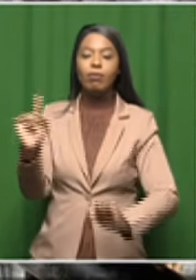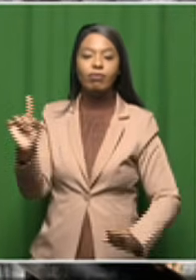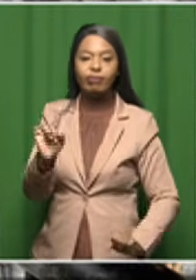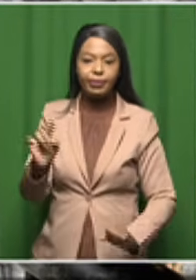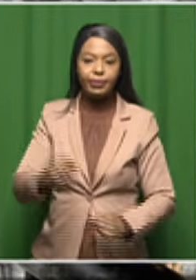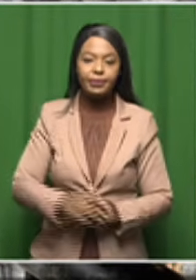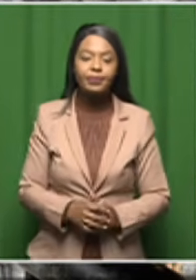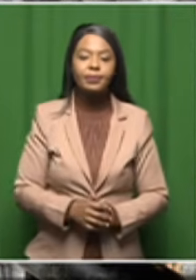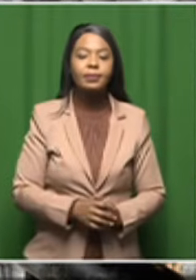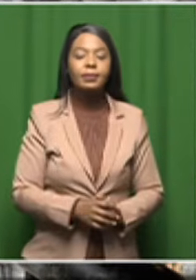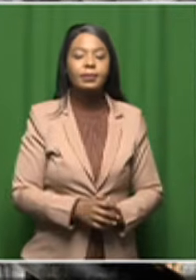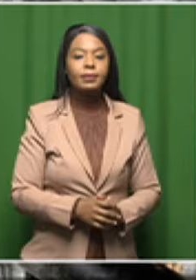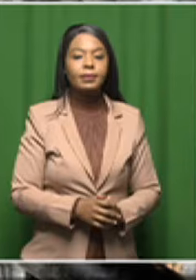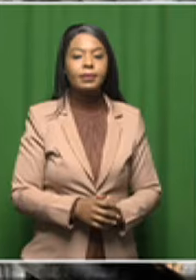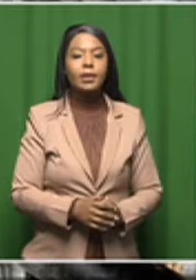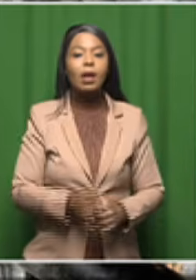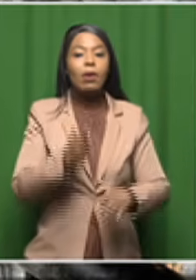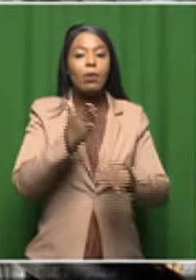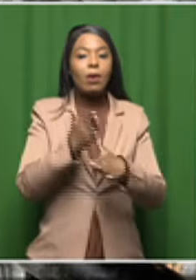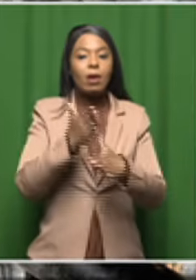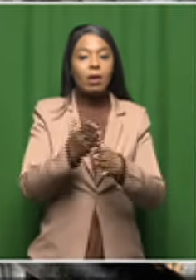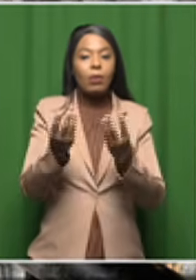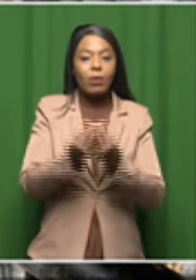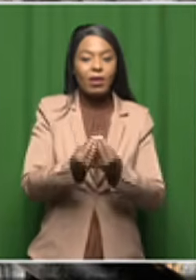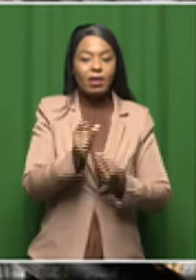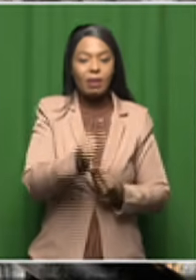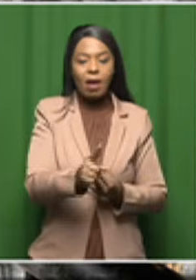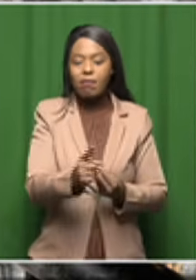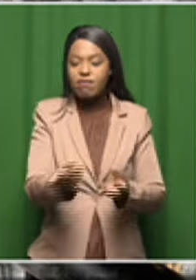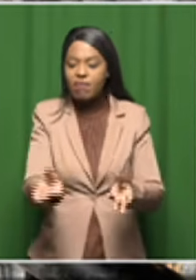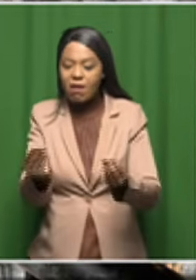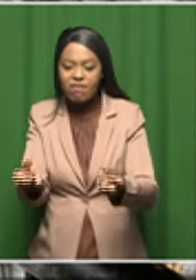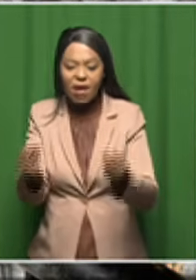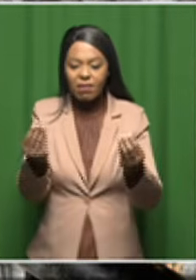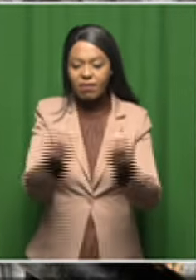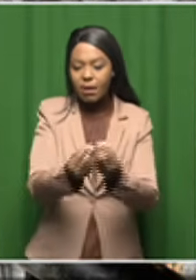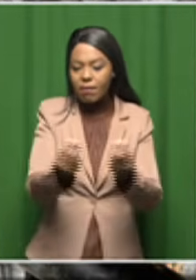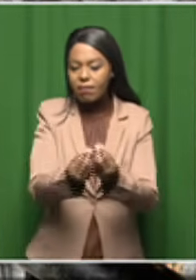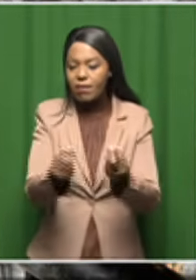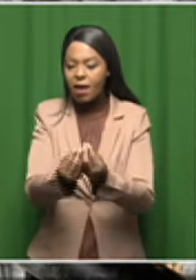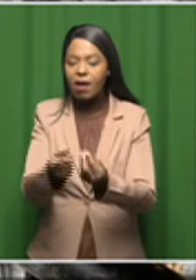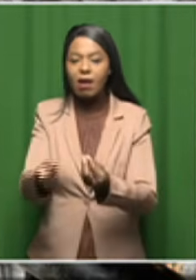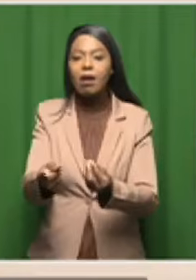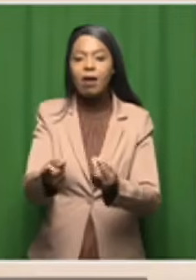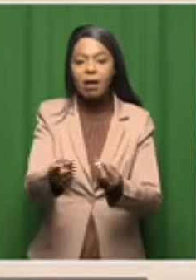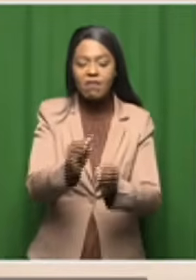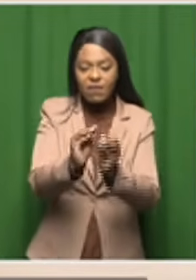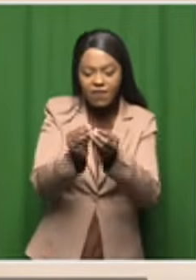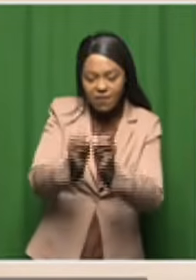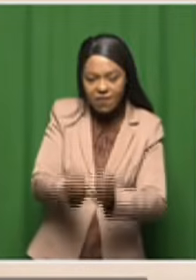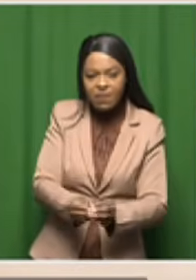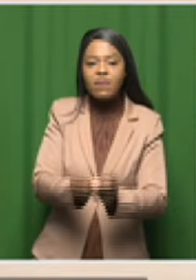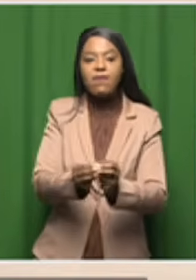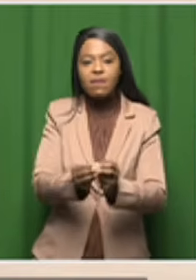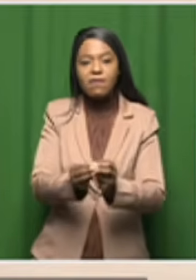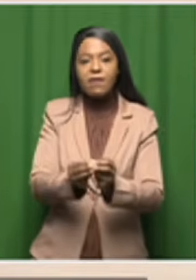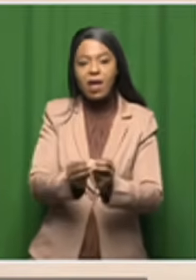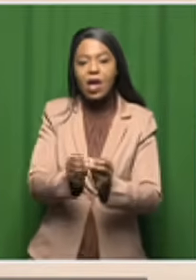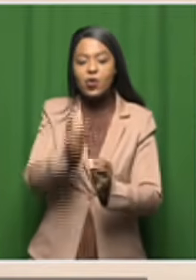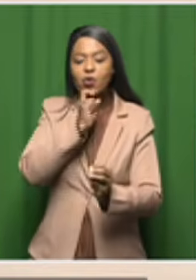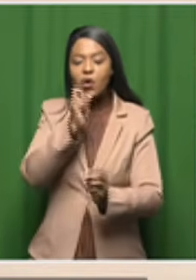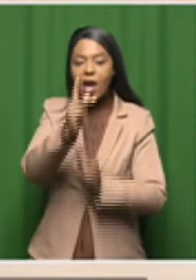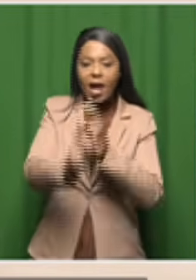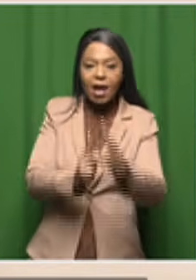The process of working with found objects really hit at the core of our